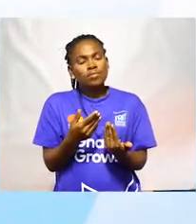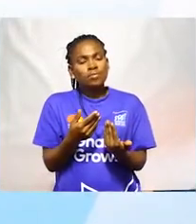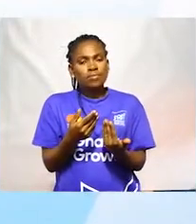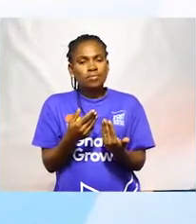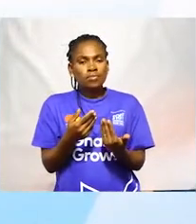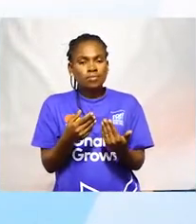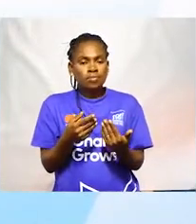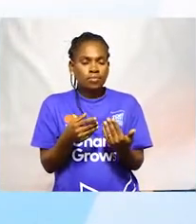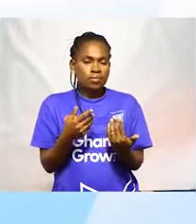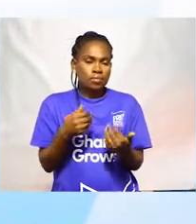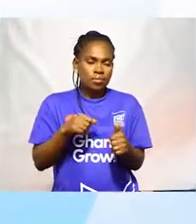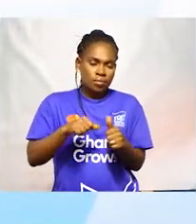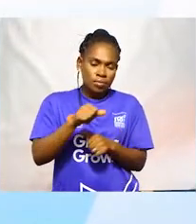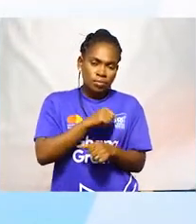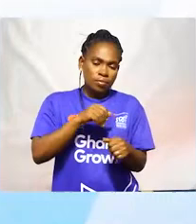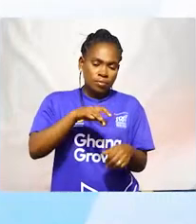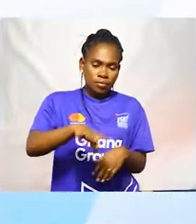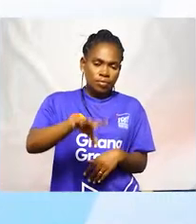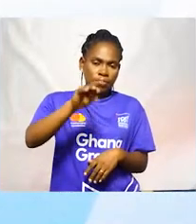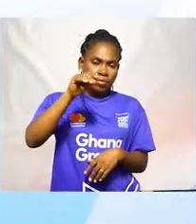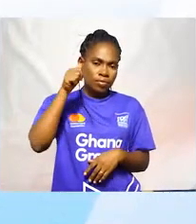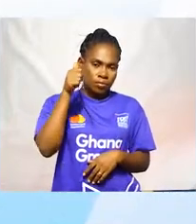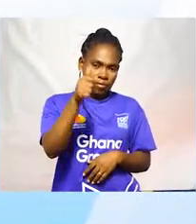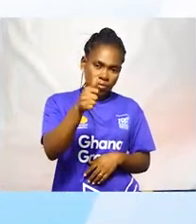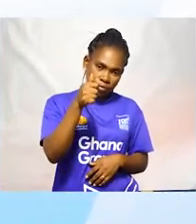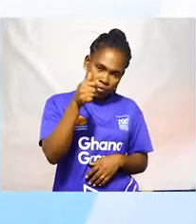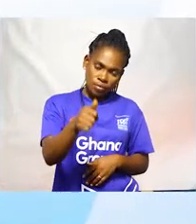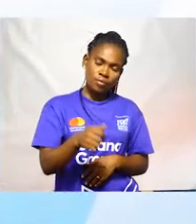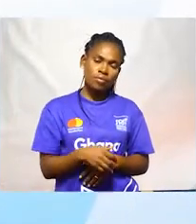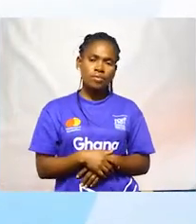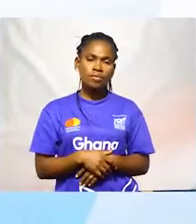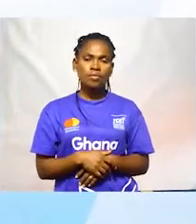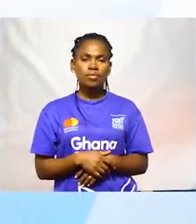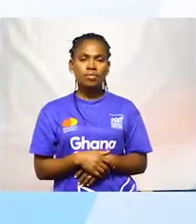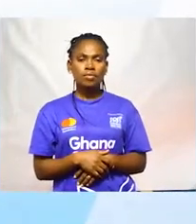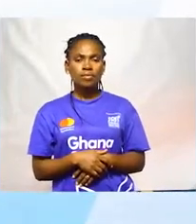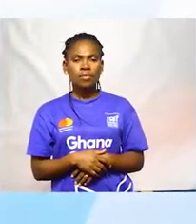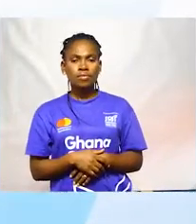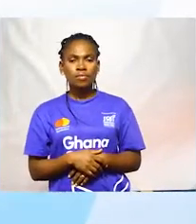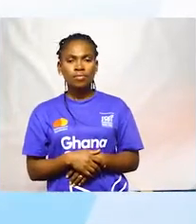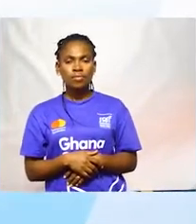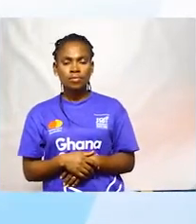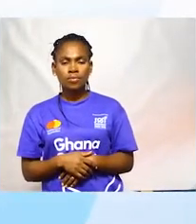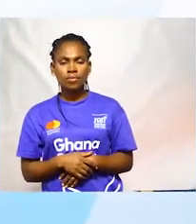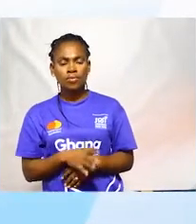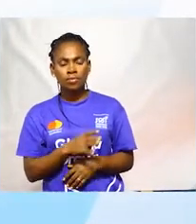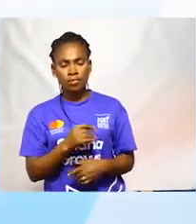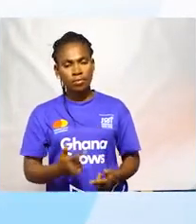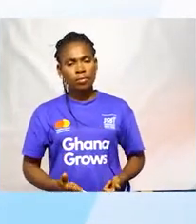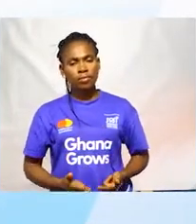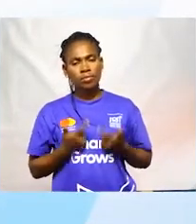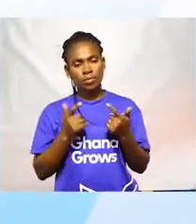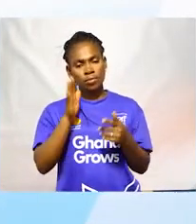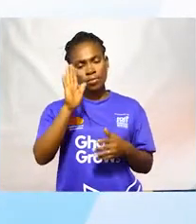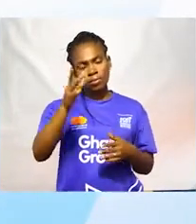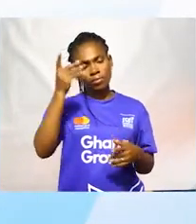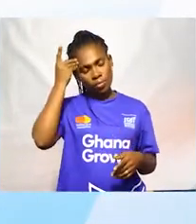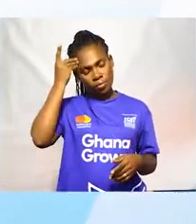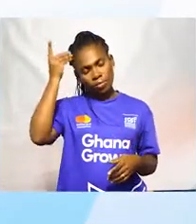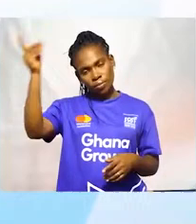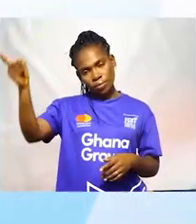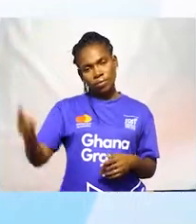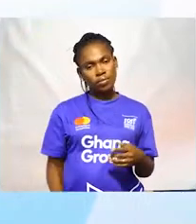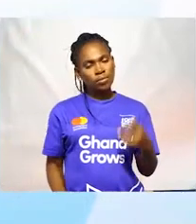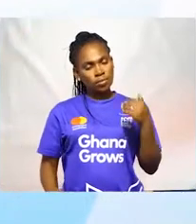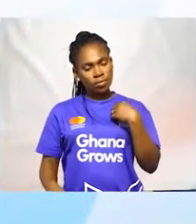the simple issue of finding yourself, and if I may add, living out your dream. And this chapter, he's given us four pillars: